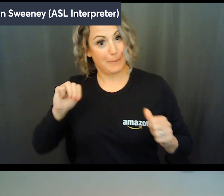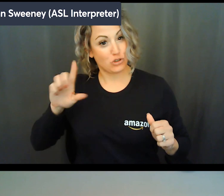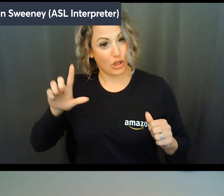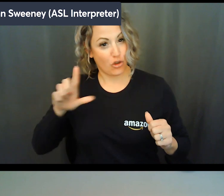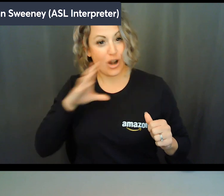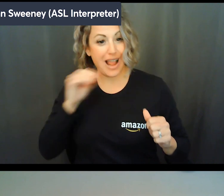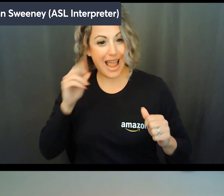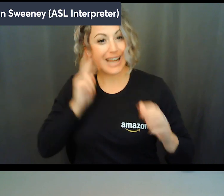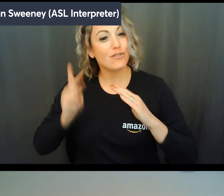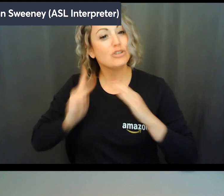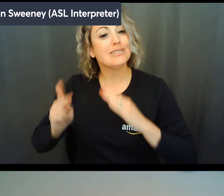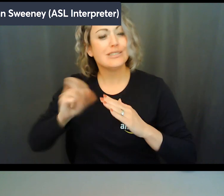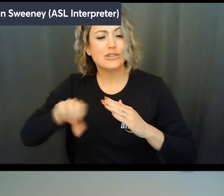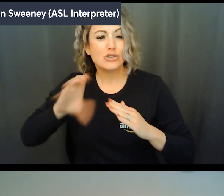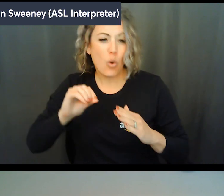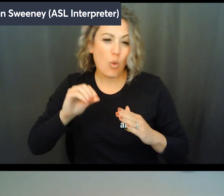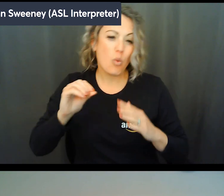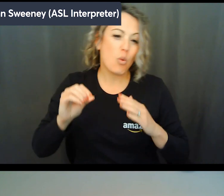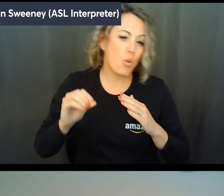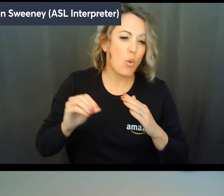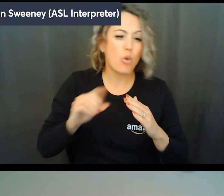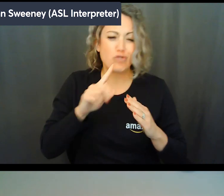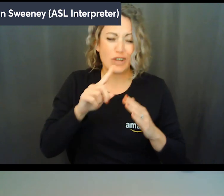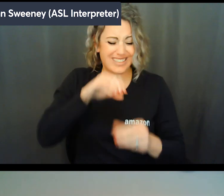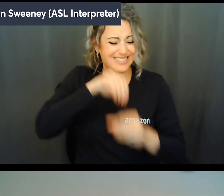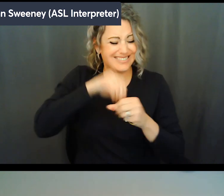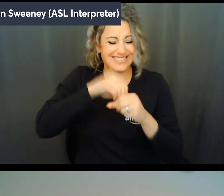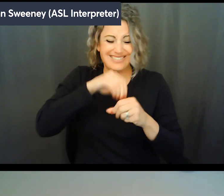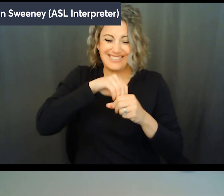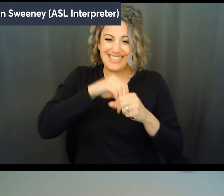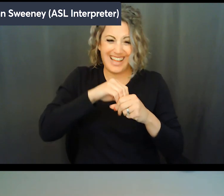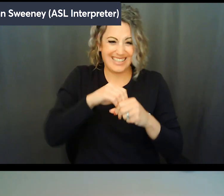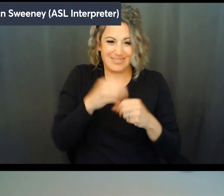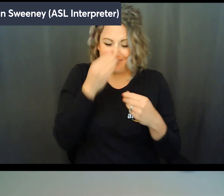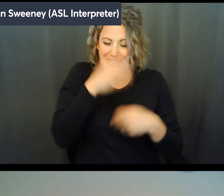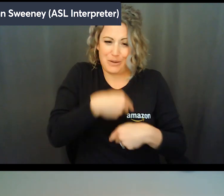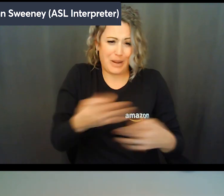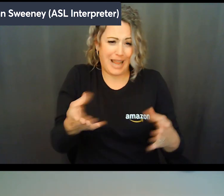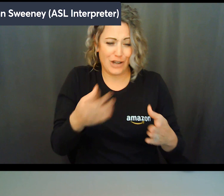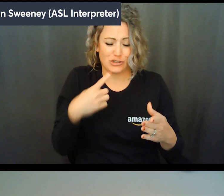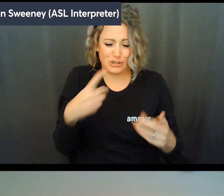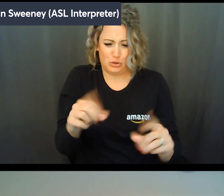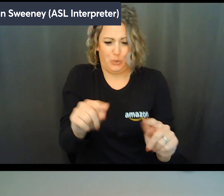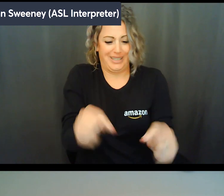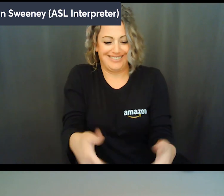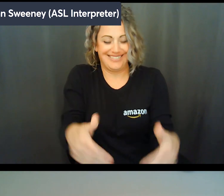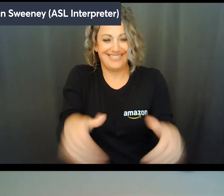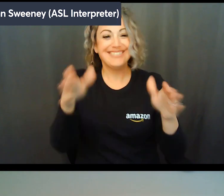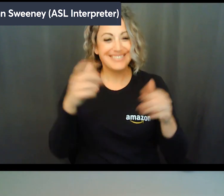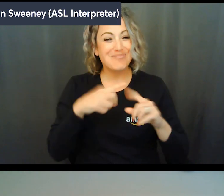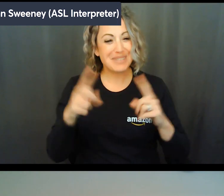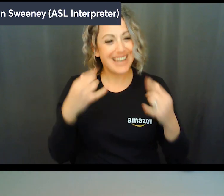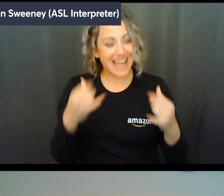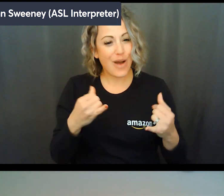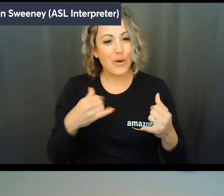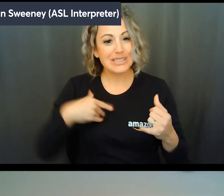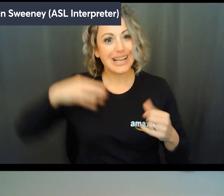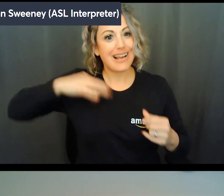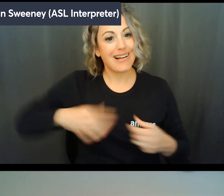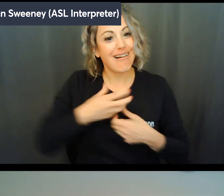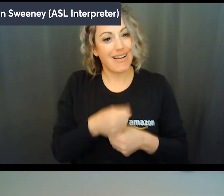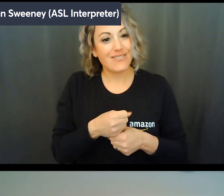right? So I'm not really cared about the nuts and bolts of the underlying infrastructure. Just do it for me, as I grow and gain confidence, or I need